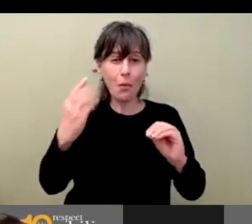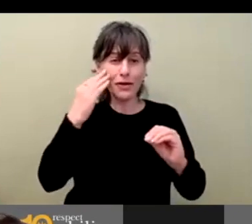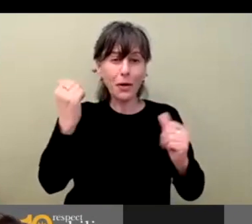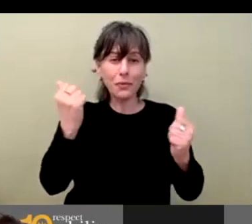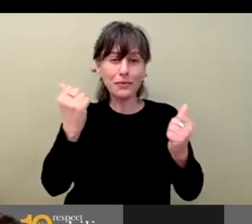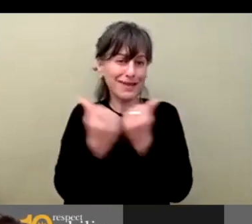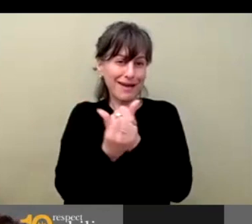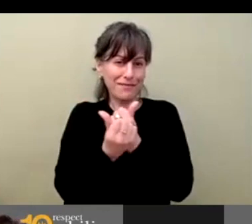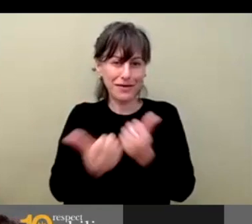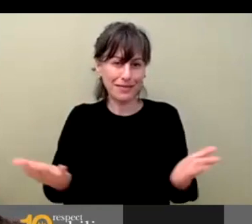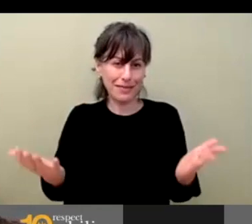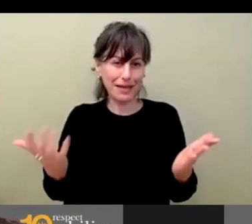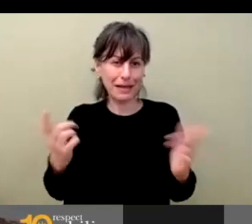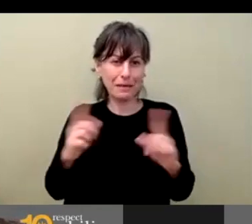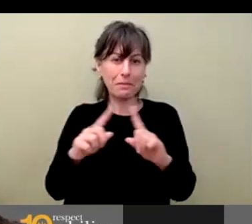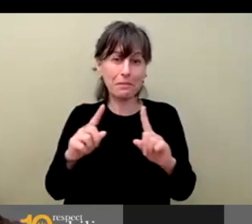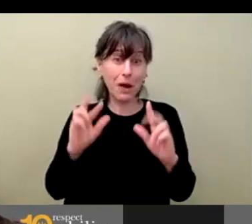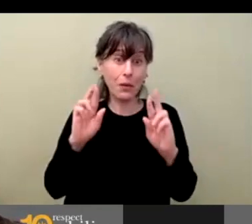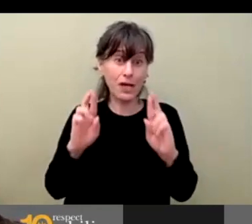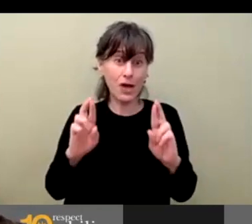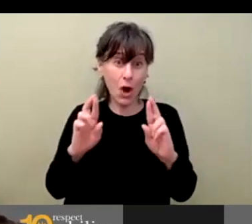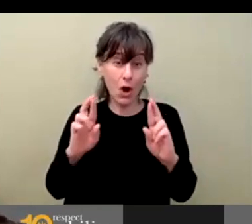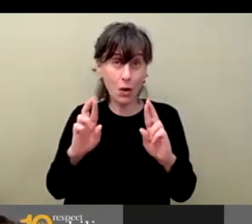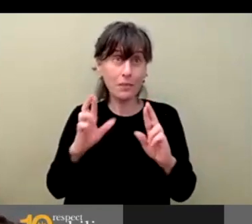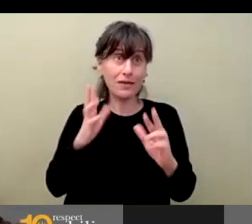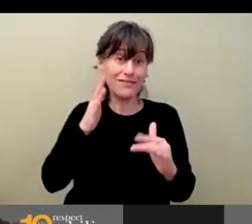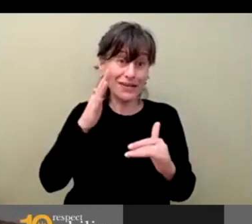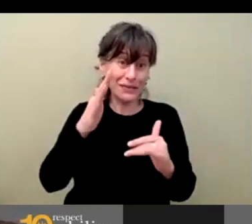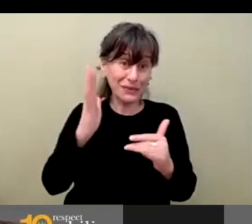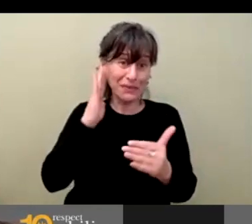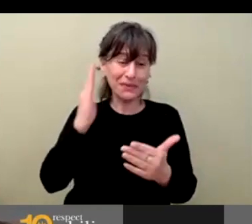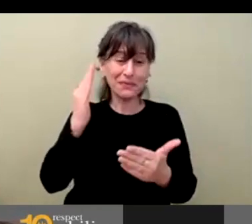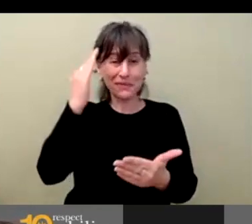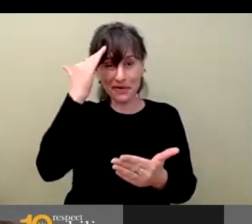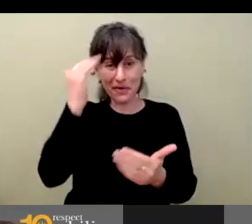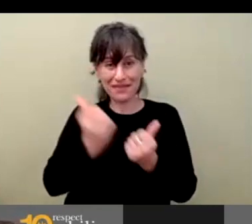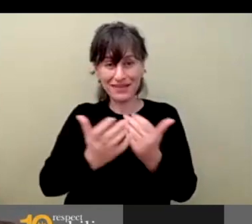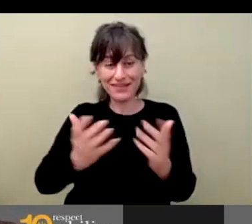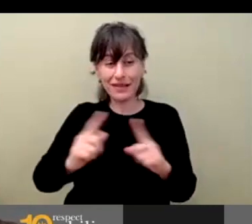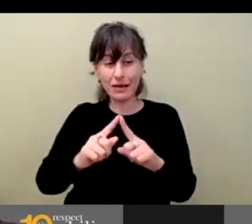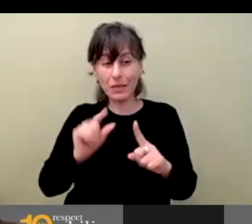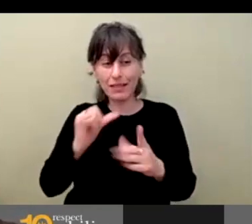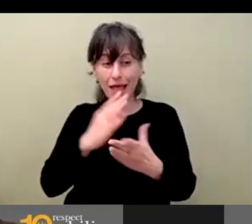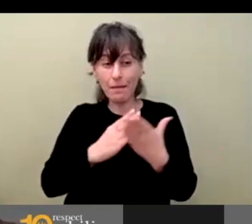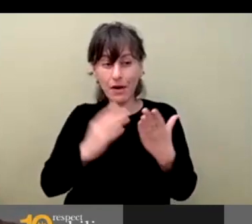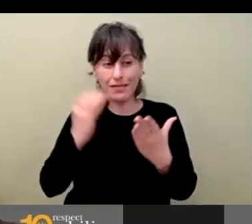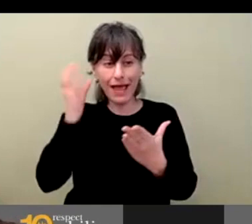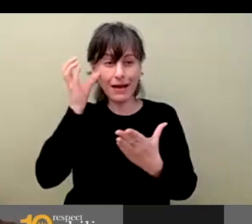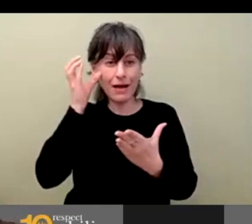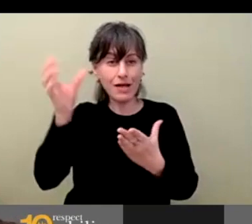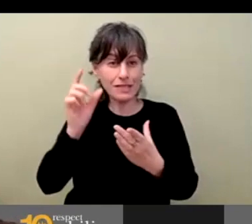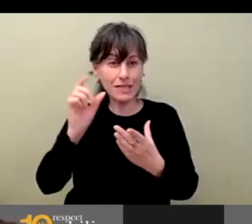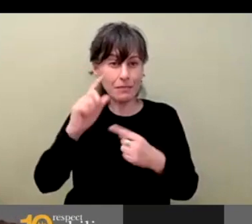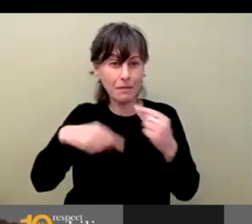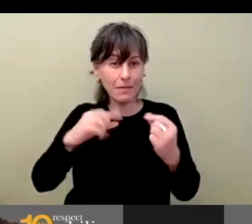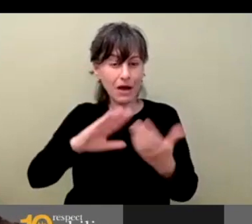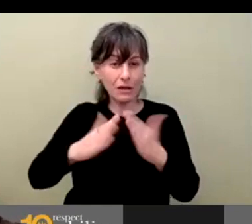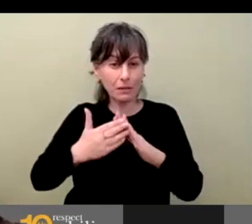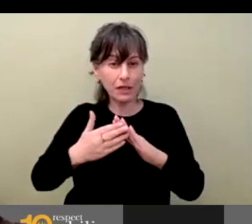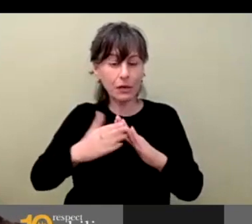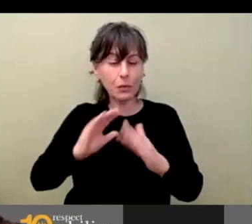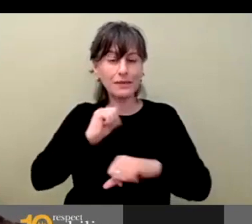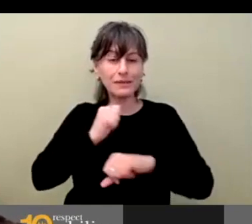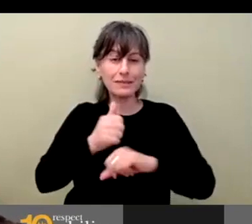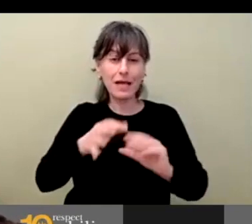all hope that, like, at the end of the day, we would know everything. But with that aspect of community, we build that